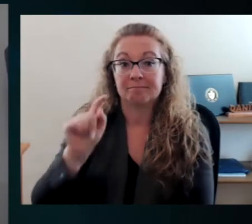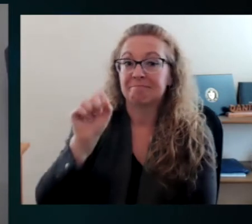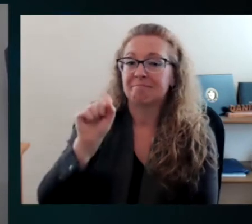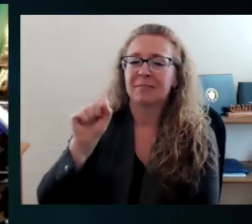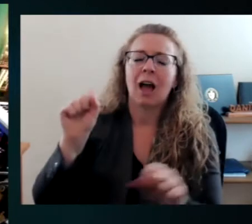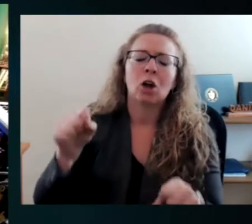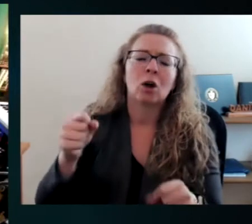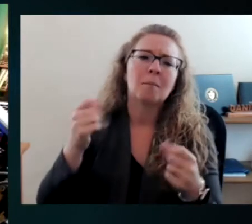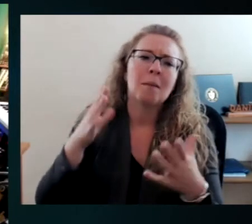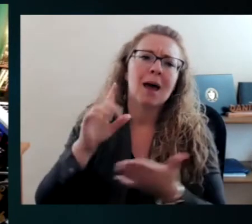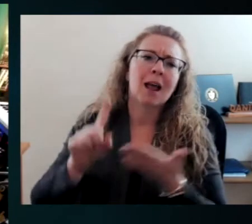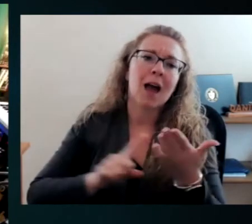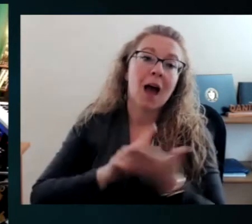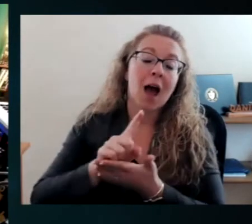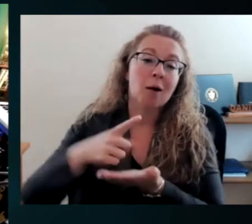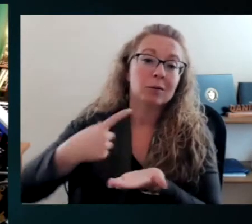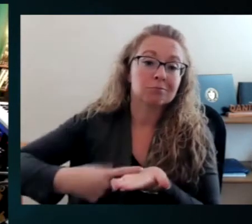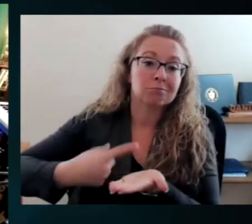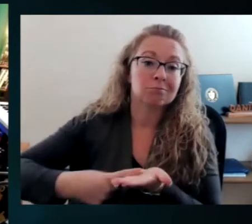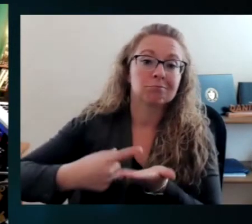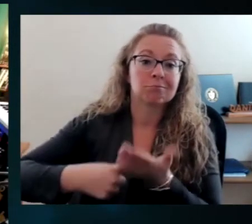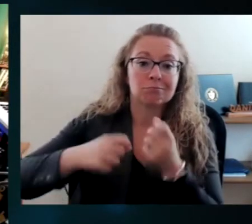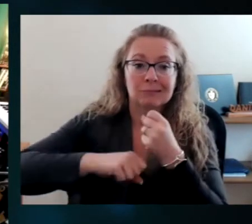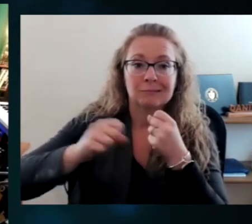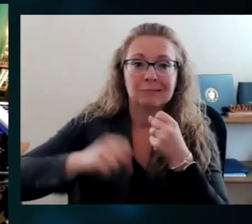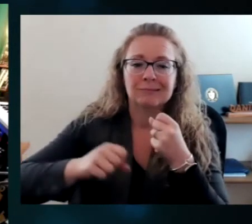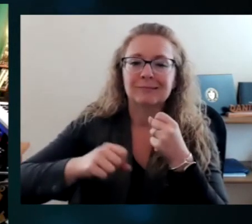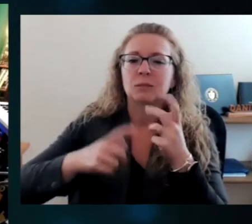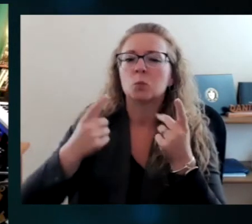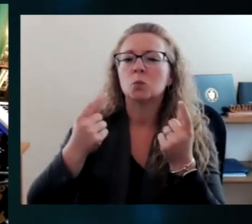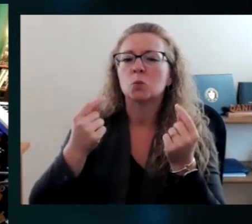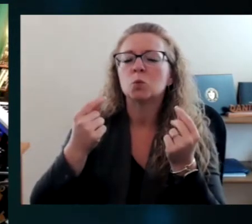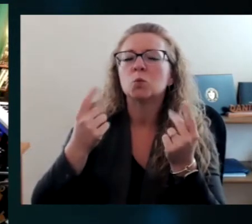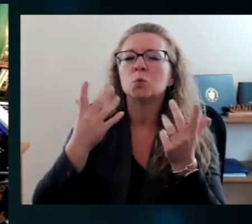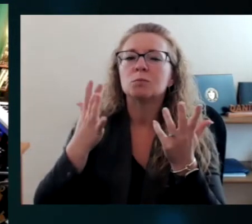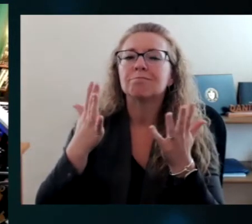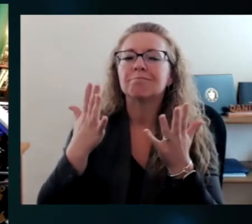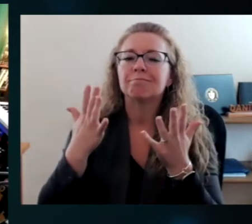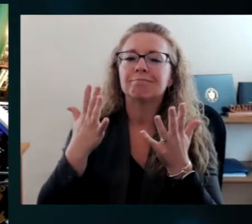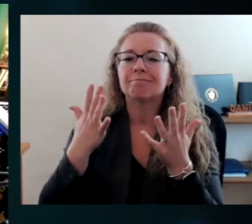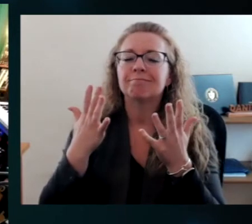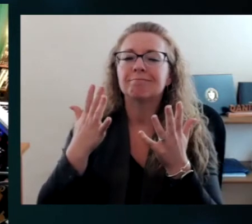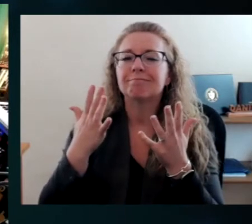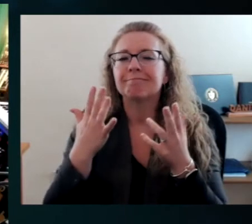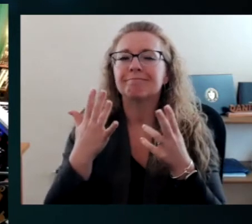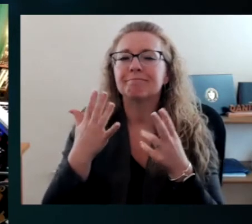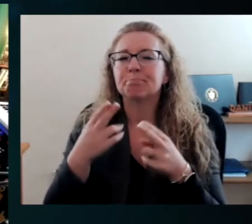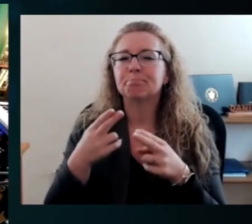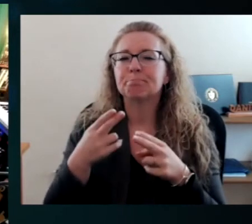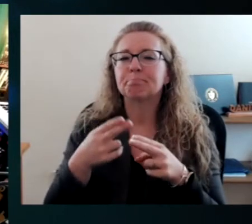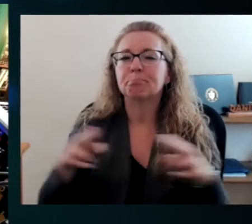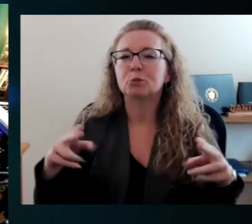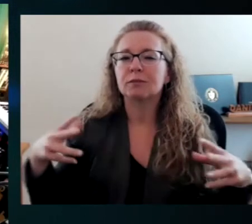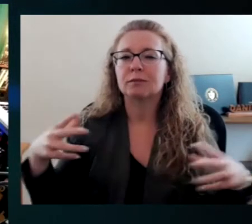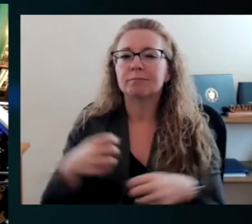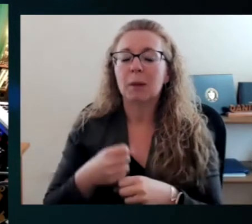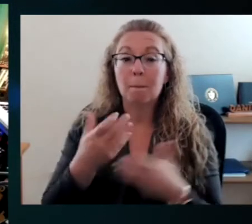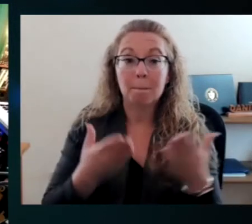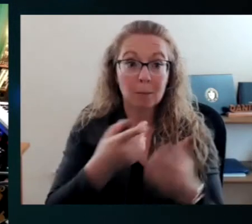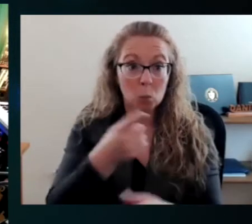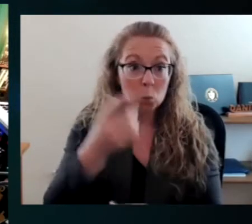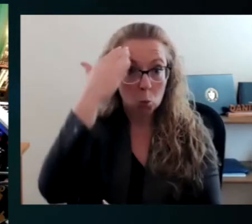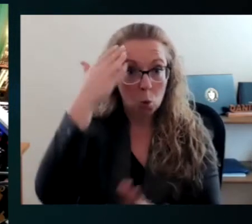I'm going to attempt to truncate it. So many of you know me under my previous name, which shan't be